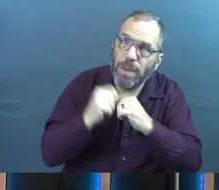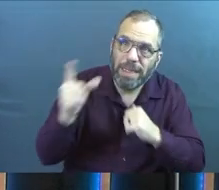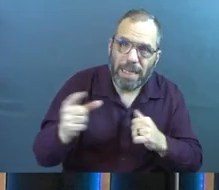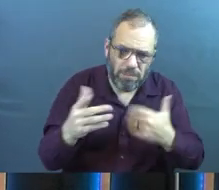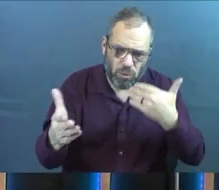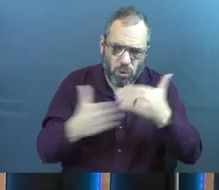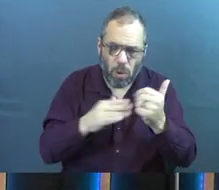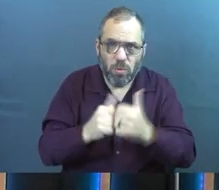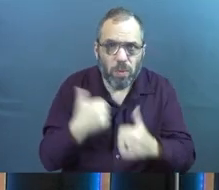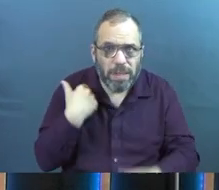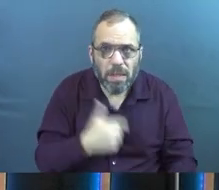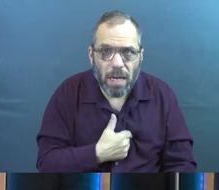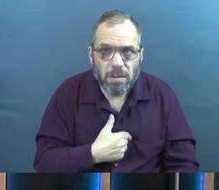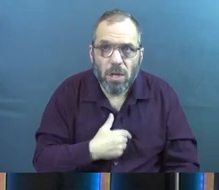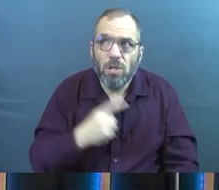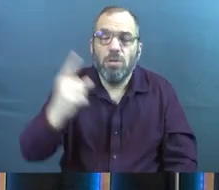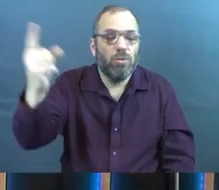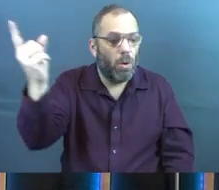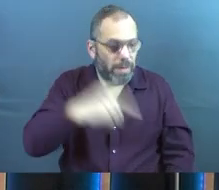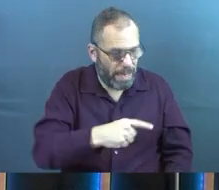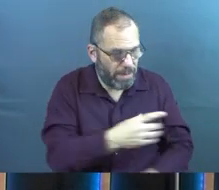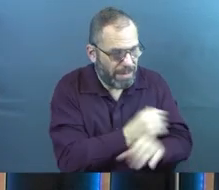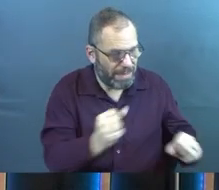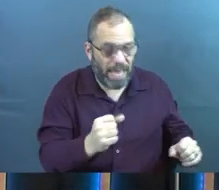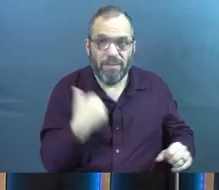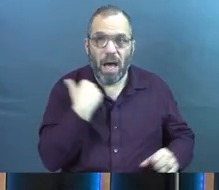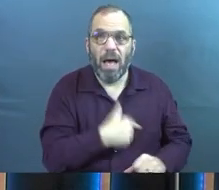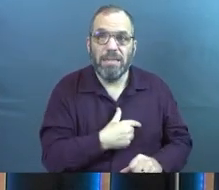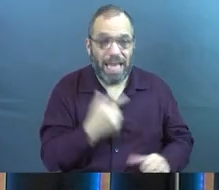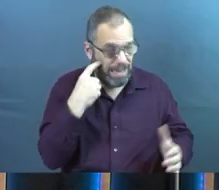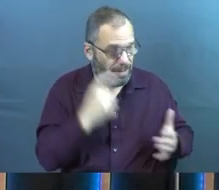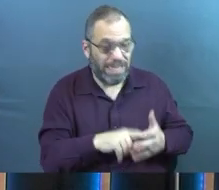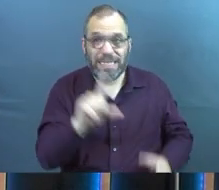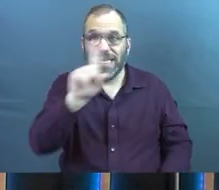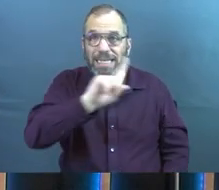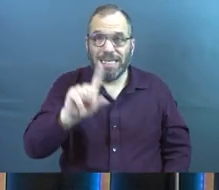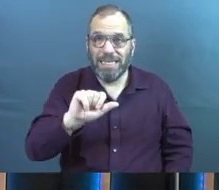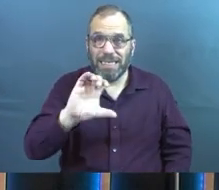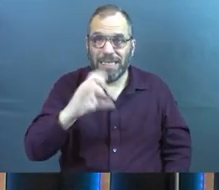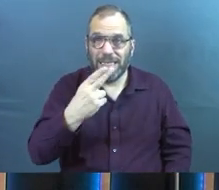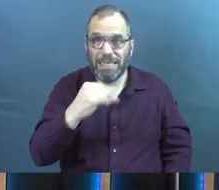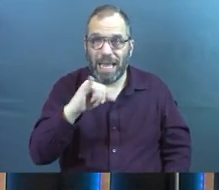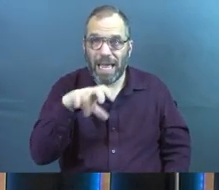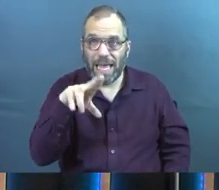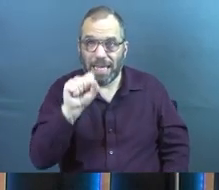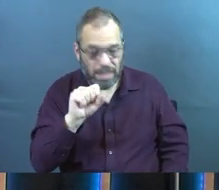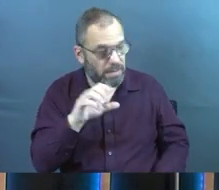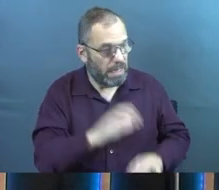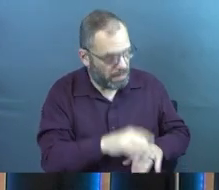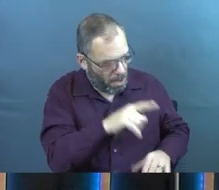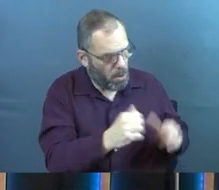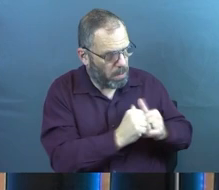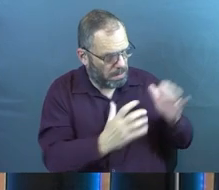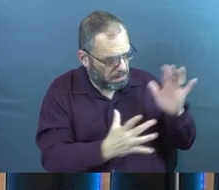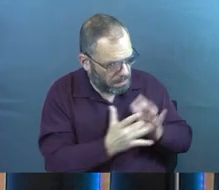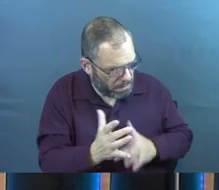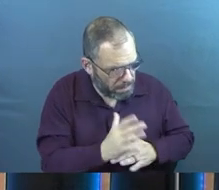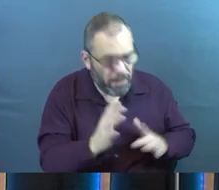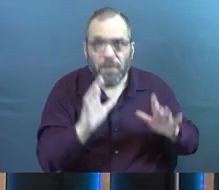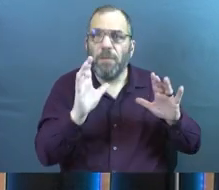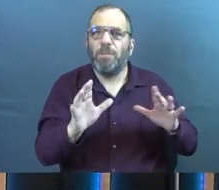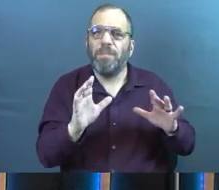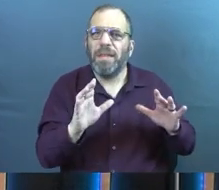with him. He wants to be close to us. So he came in to save us. And we see Zacchaeus, right? He's got time with the Lord. He spends some time with Jesus,